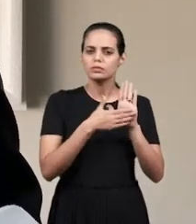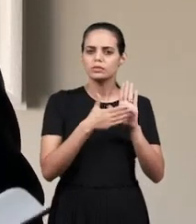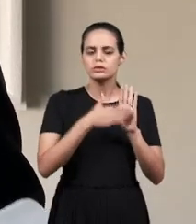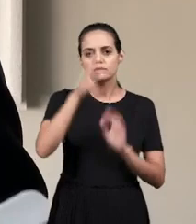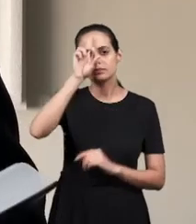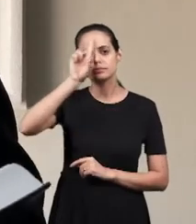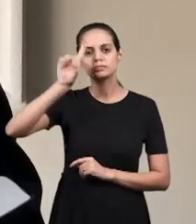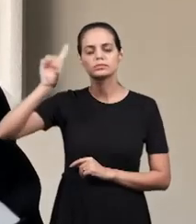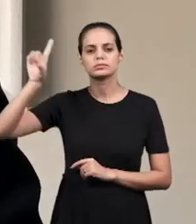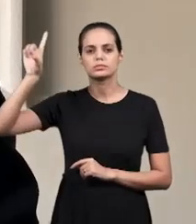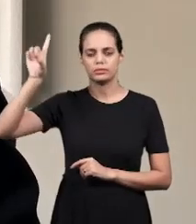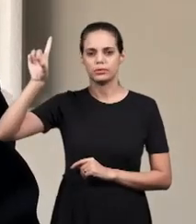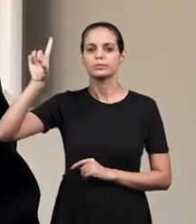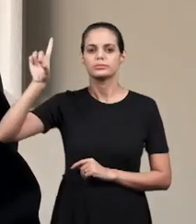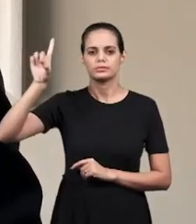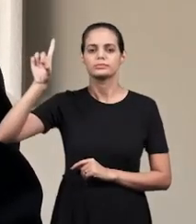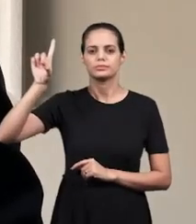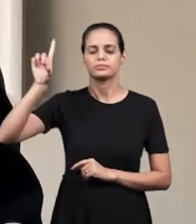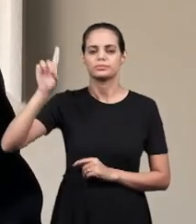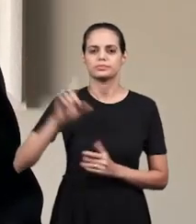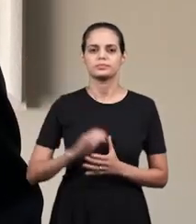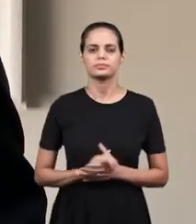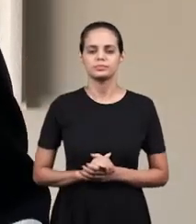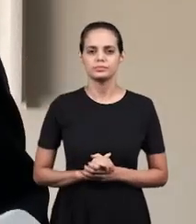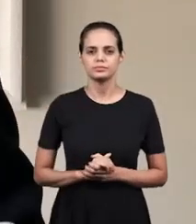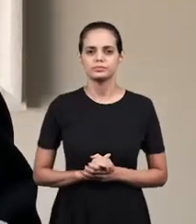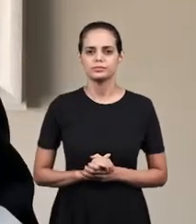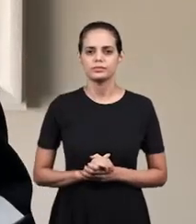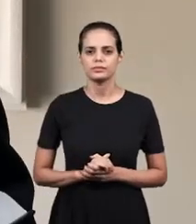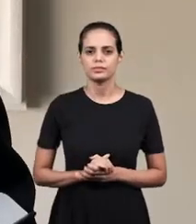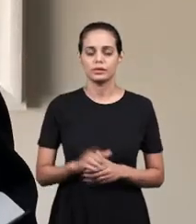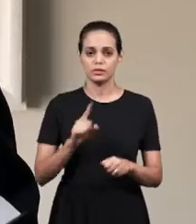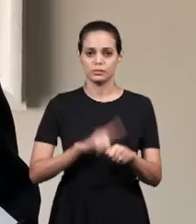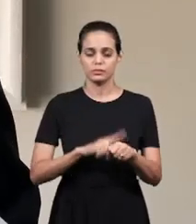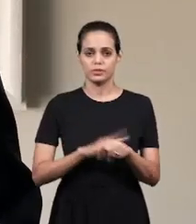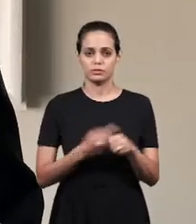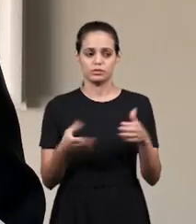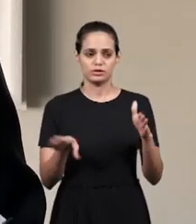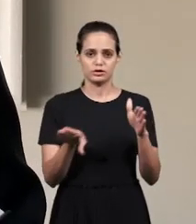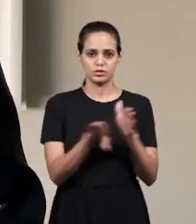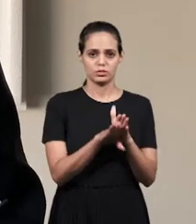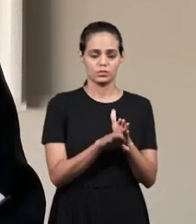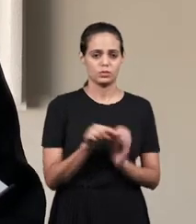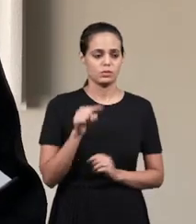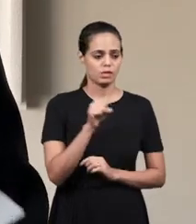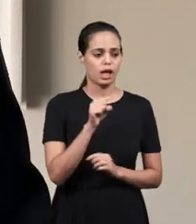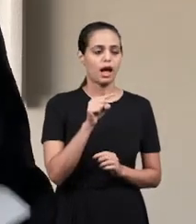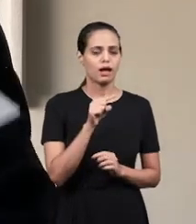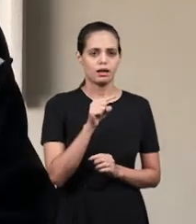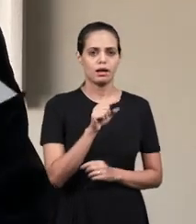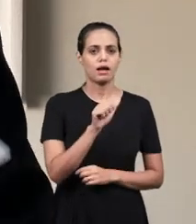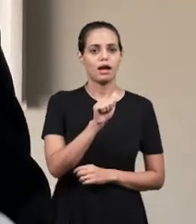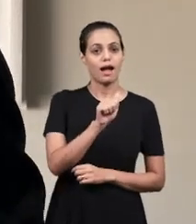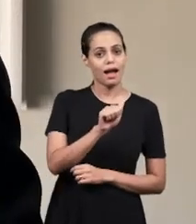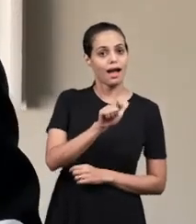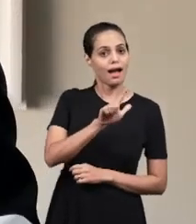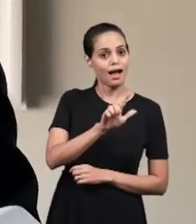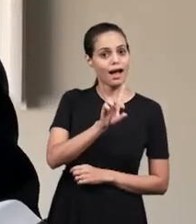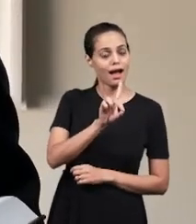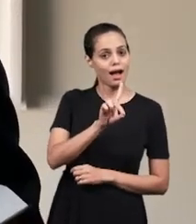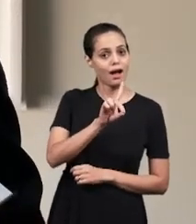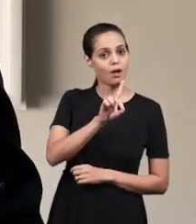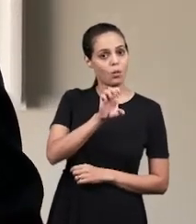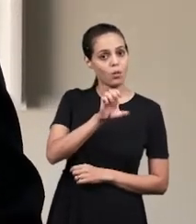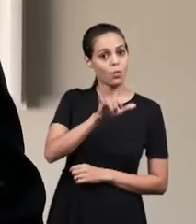for them. And when they finally reached Emmaus, the text tells us that they constrained him. They constrained